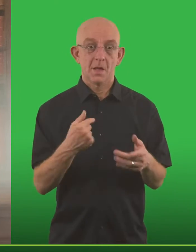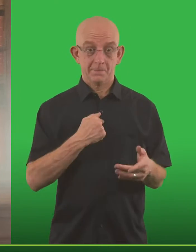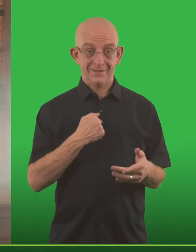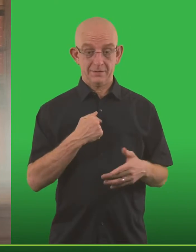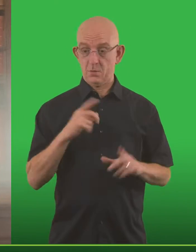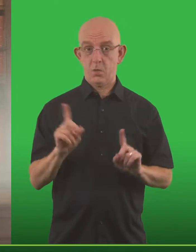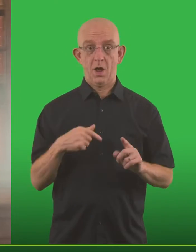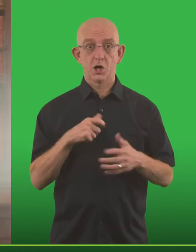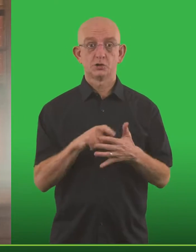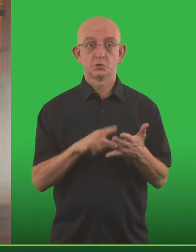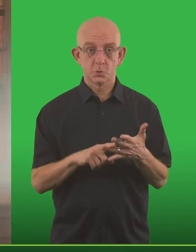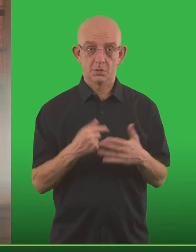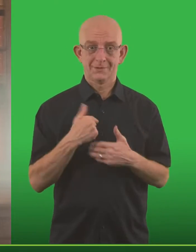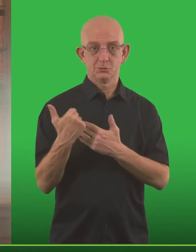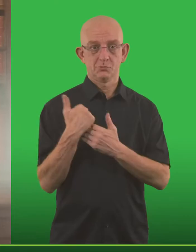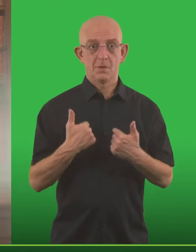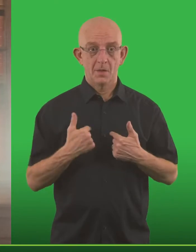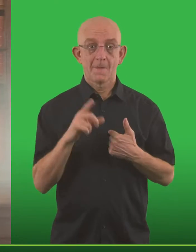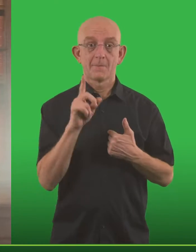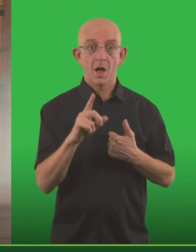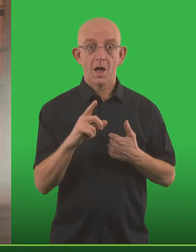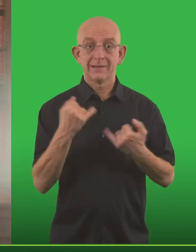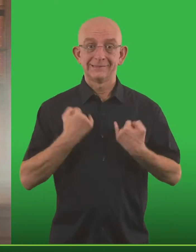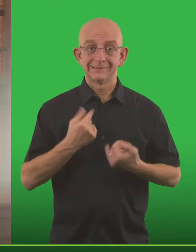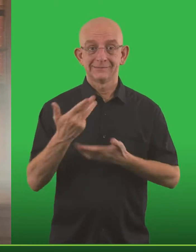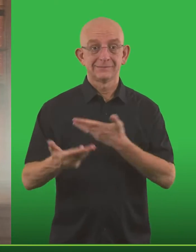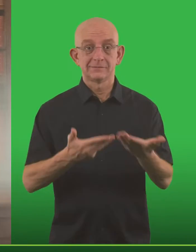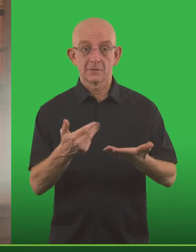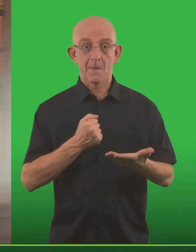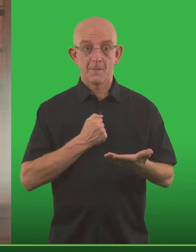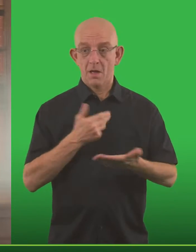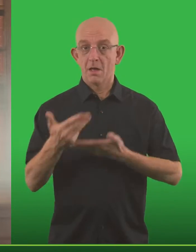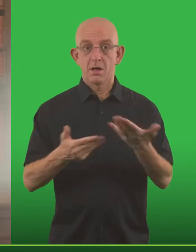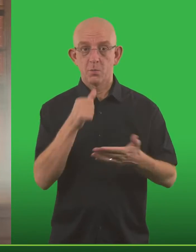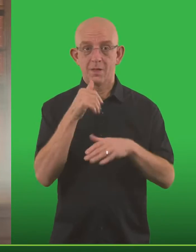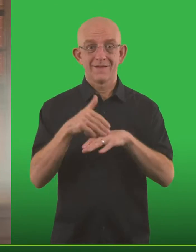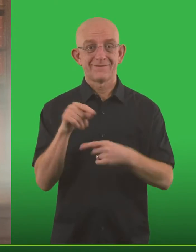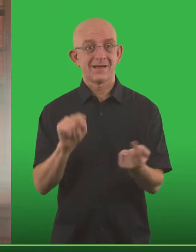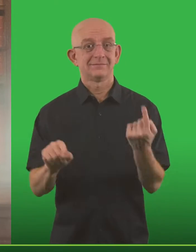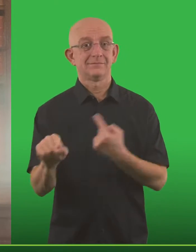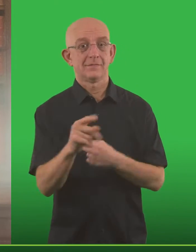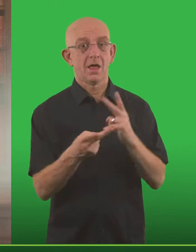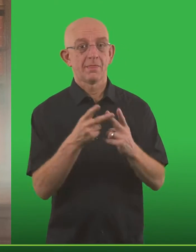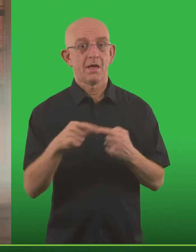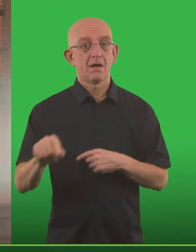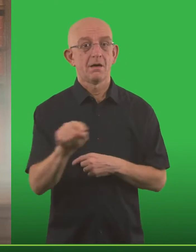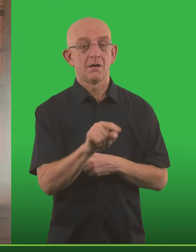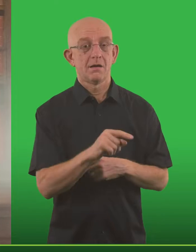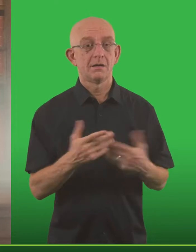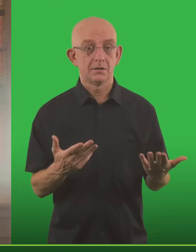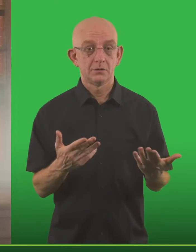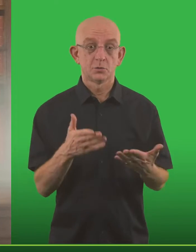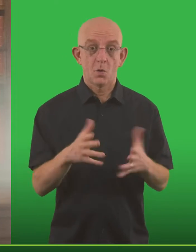My actions, I'm responsible for my actions, but in an infectious disease scenario, my actions also affect other